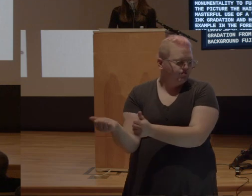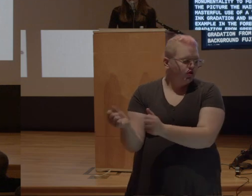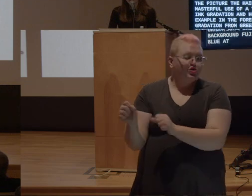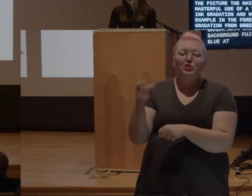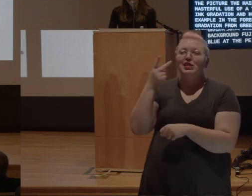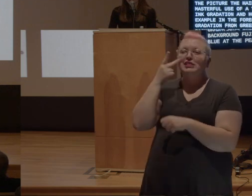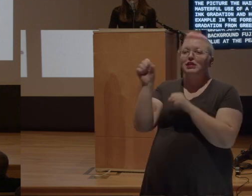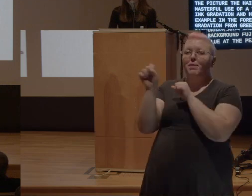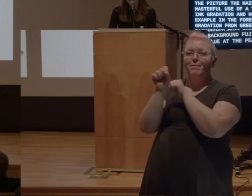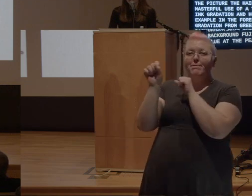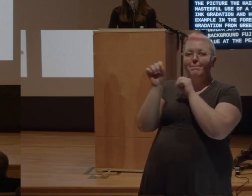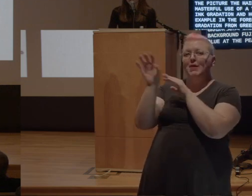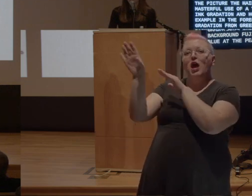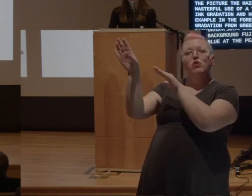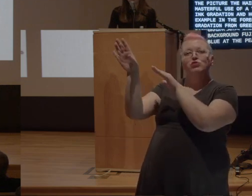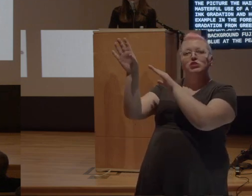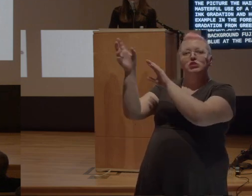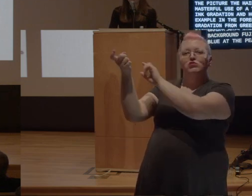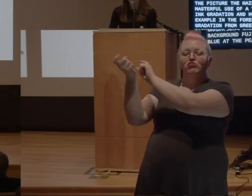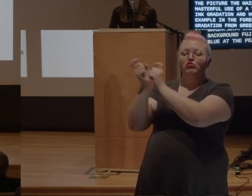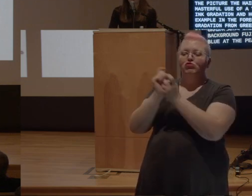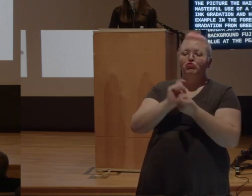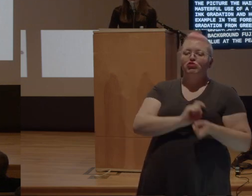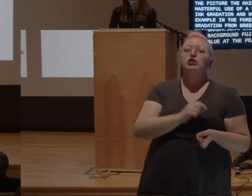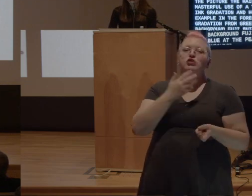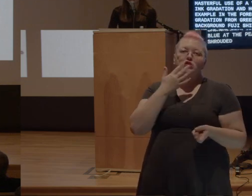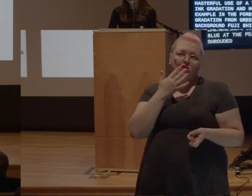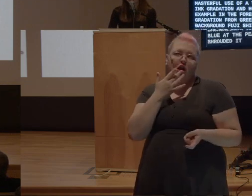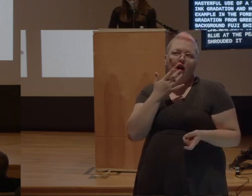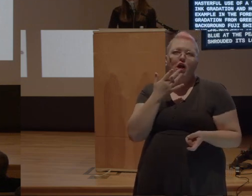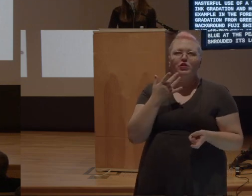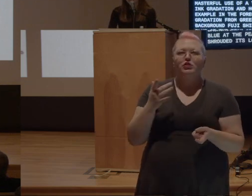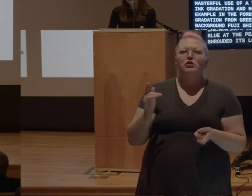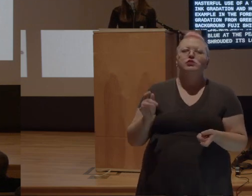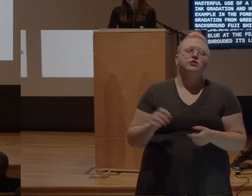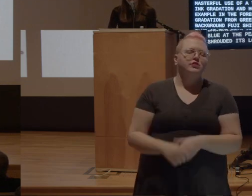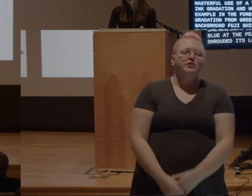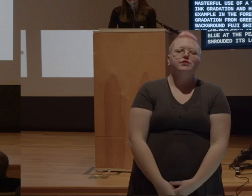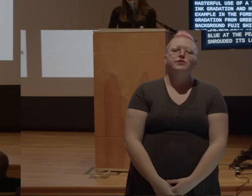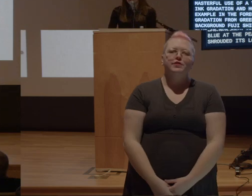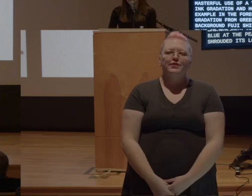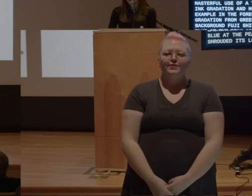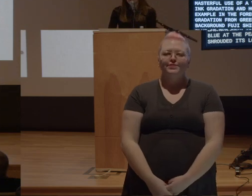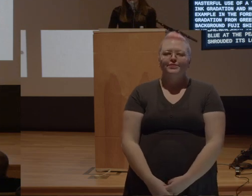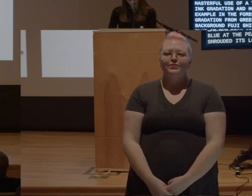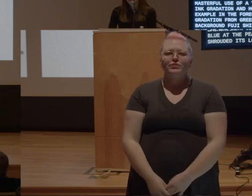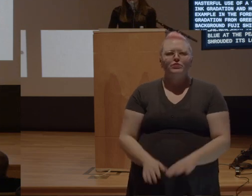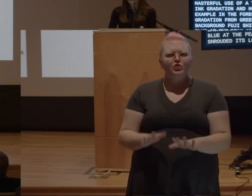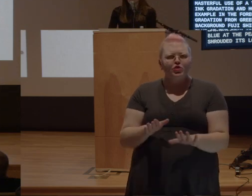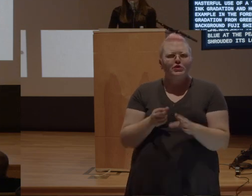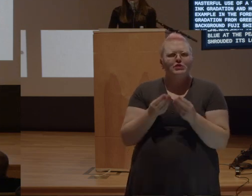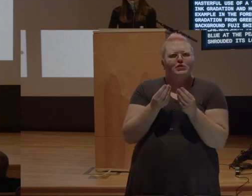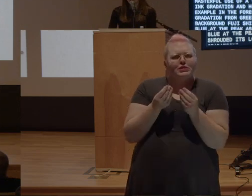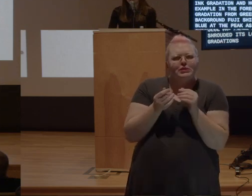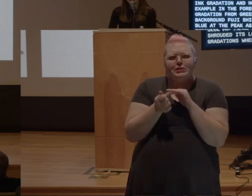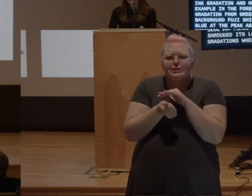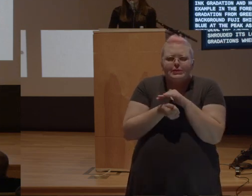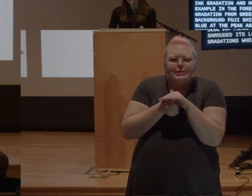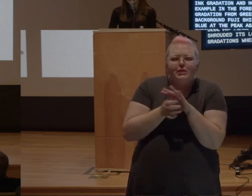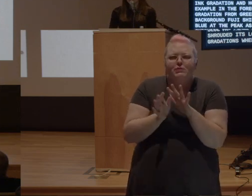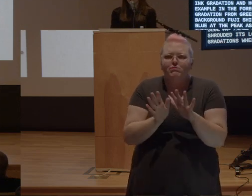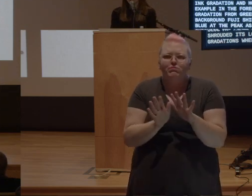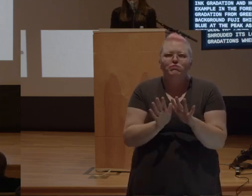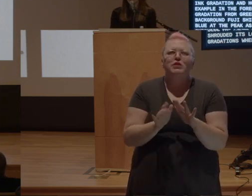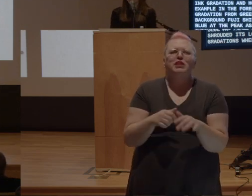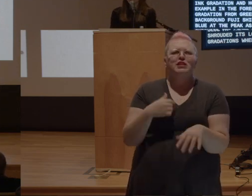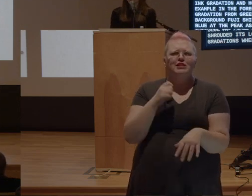peak, as if a mist of clouds has shrouded its lower reaches. Subtle tonal gradations were not something